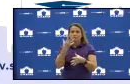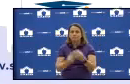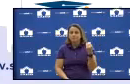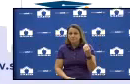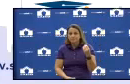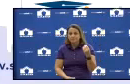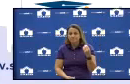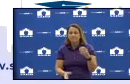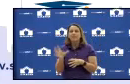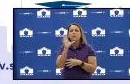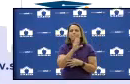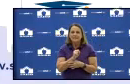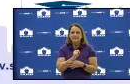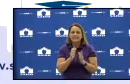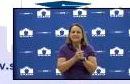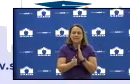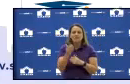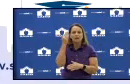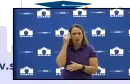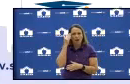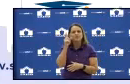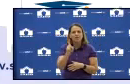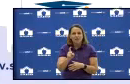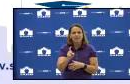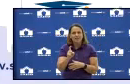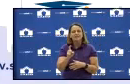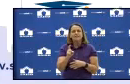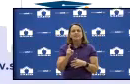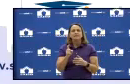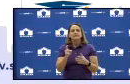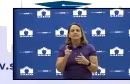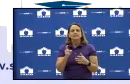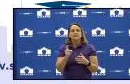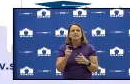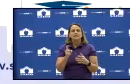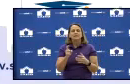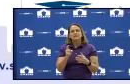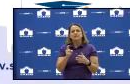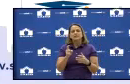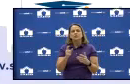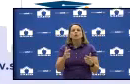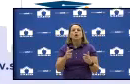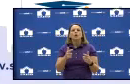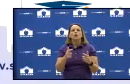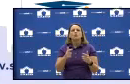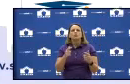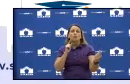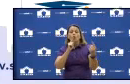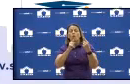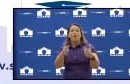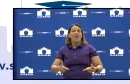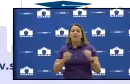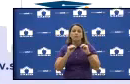day, they're missing the skills and knowledge that are going to give them the tool to a life without boundaries. So we're committed to